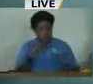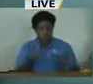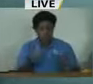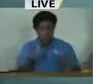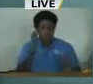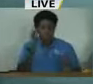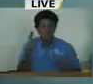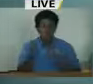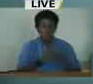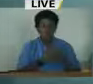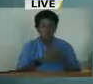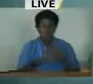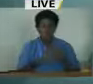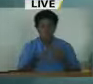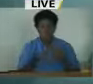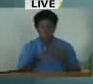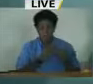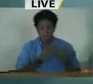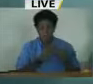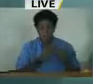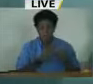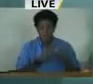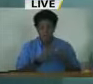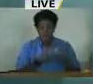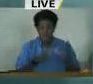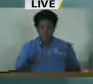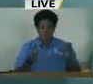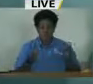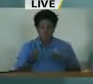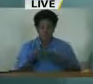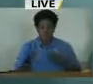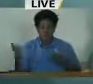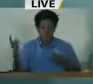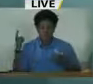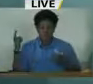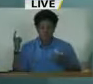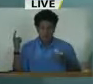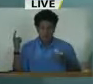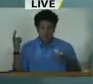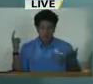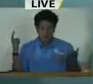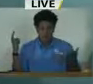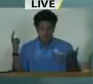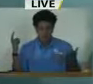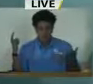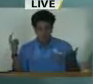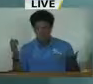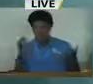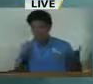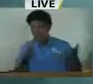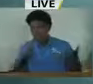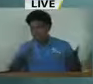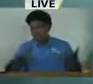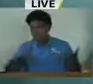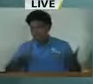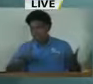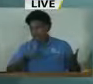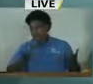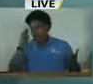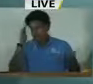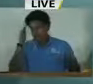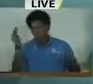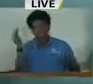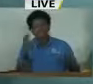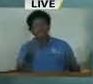refer to my ruling last week, which is before this House. I said, as